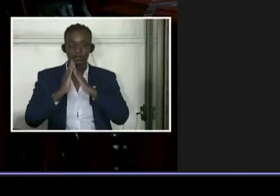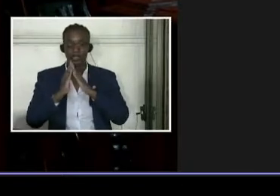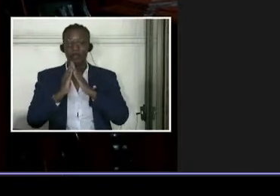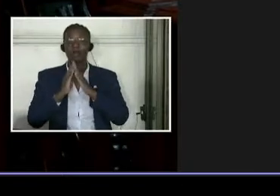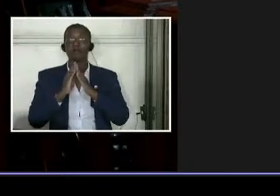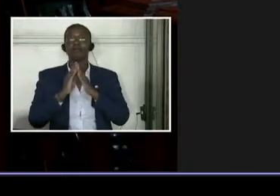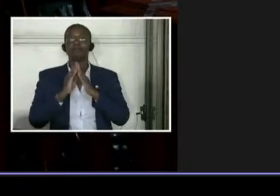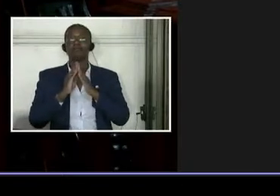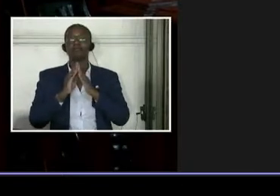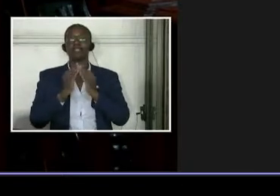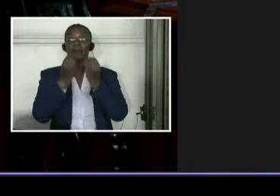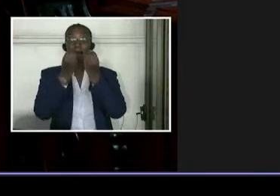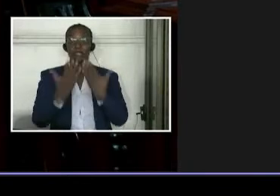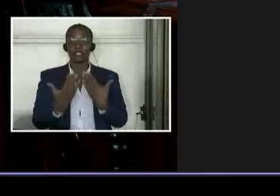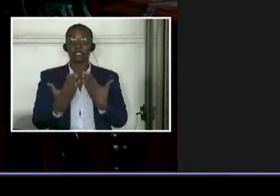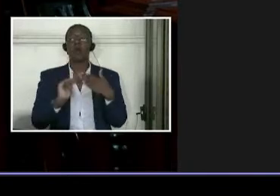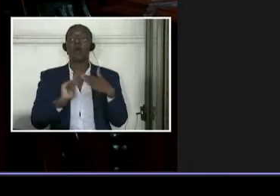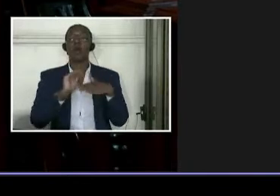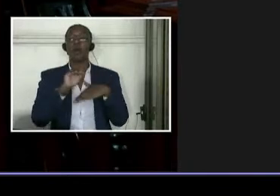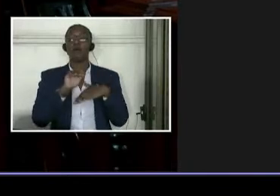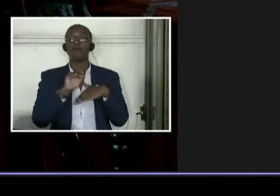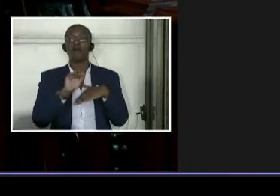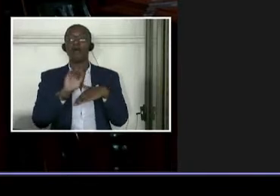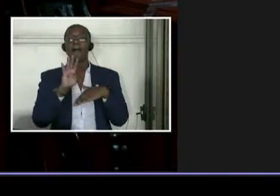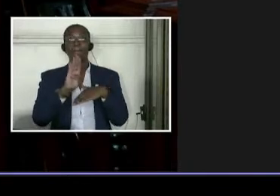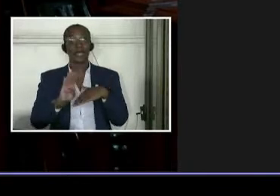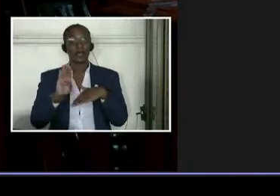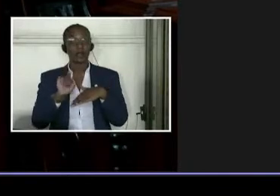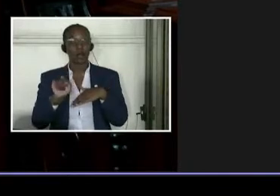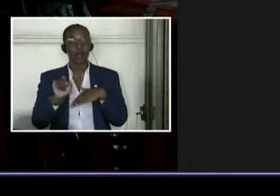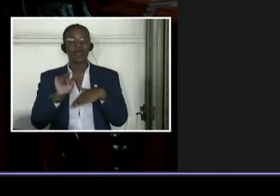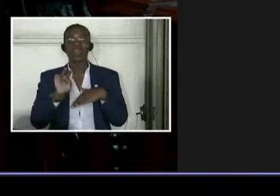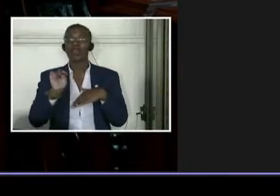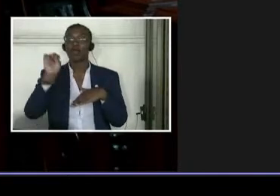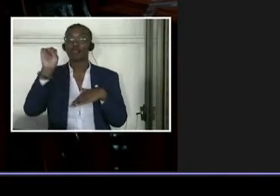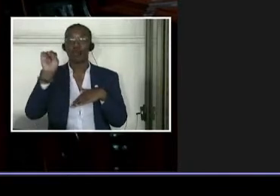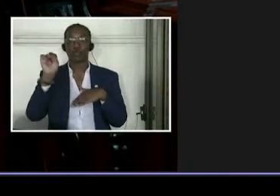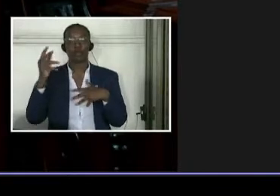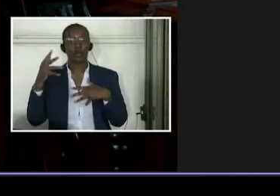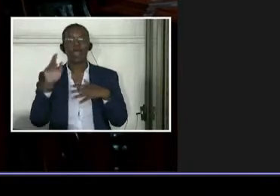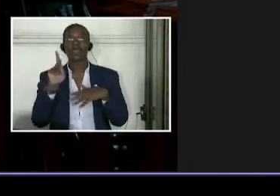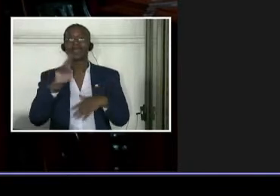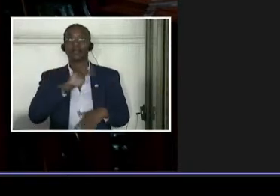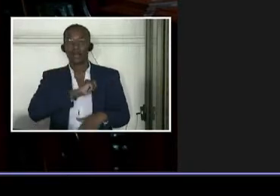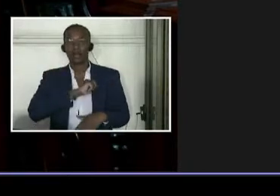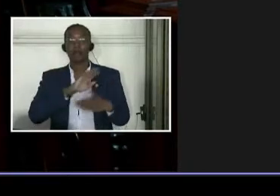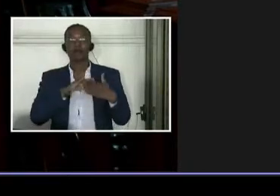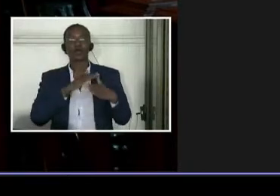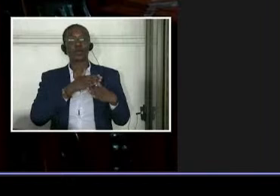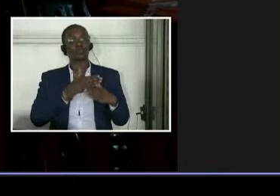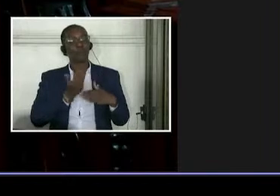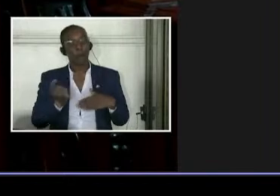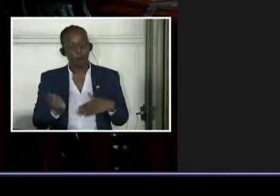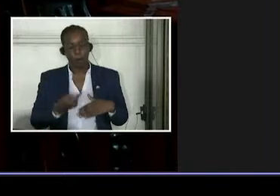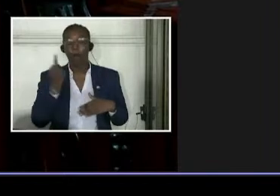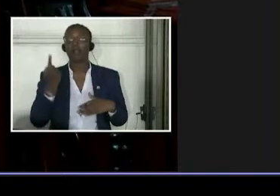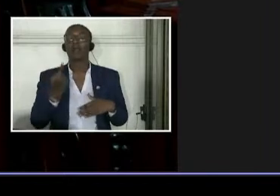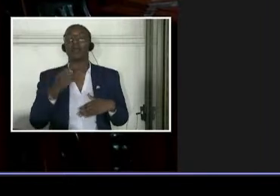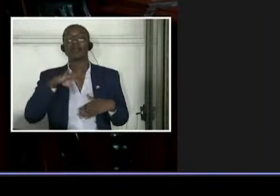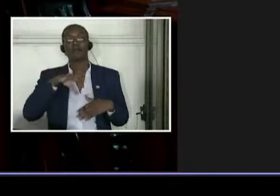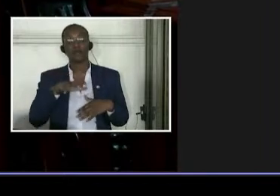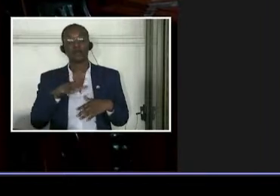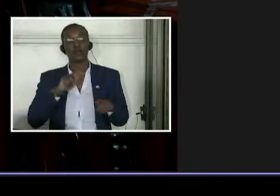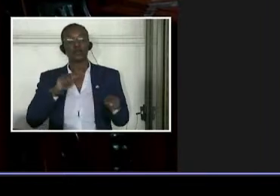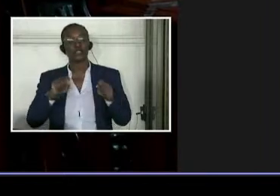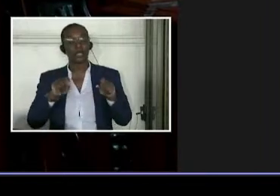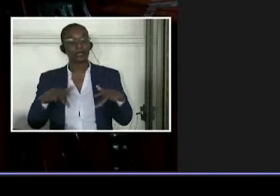budget of over R1 billion in the northern part of KwaZulu-Natal, because we are everywhere in the province. We want to change the lives of our